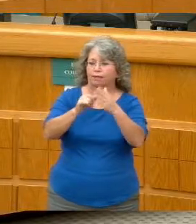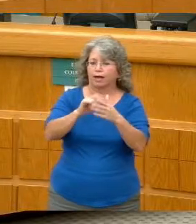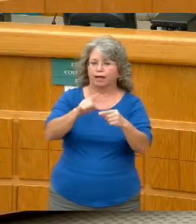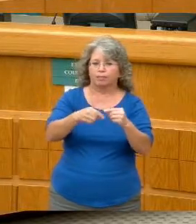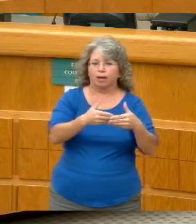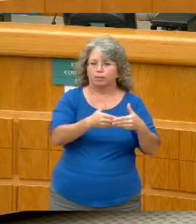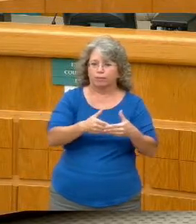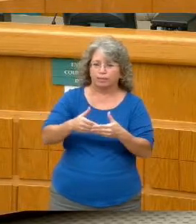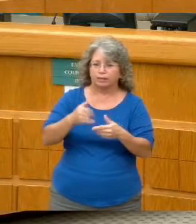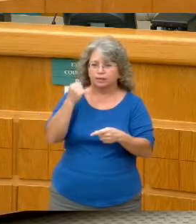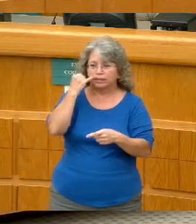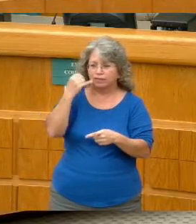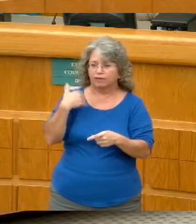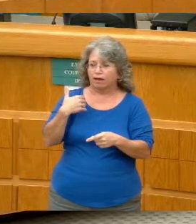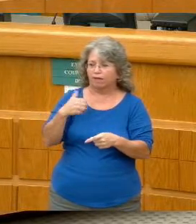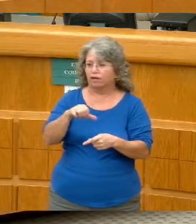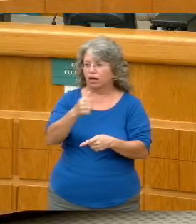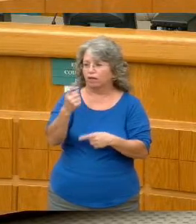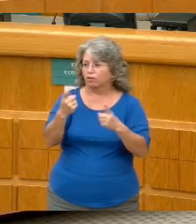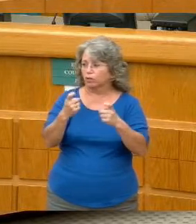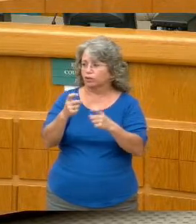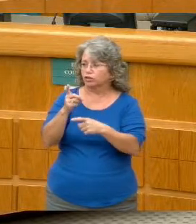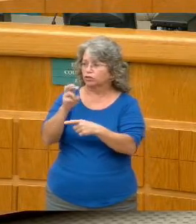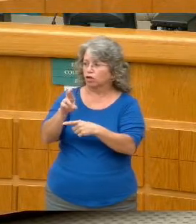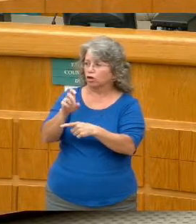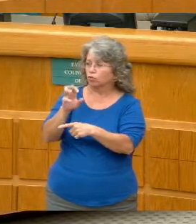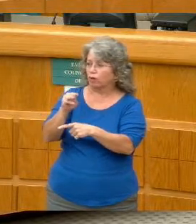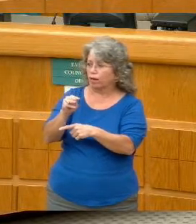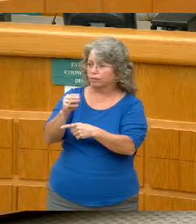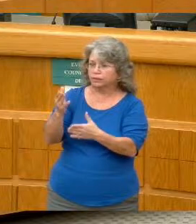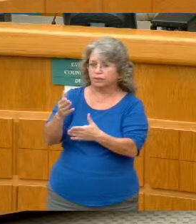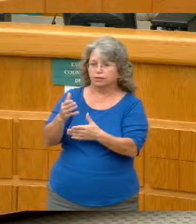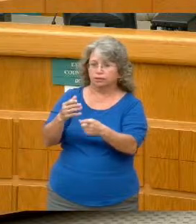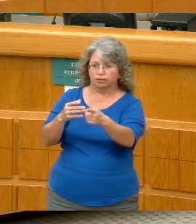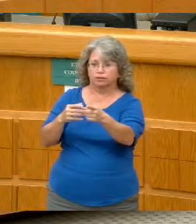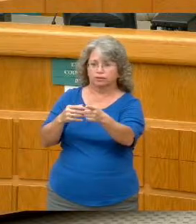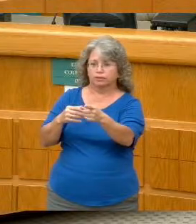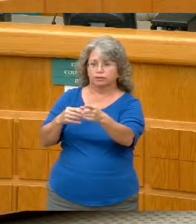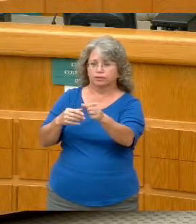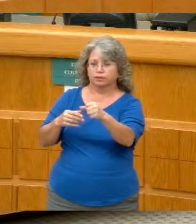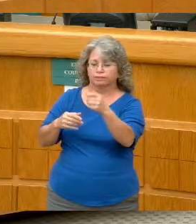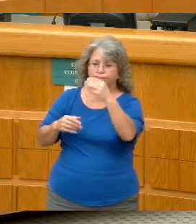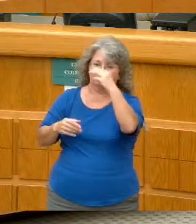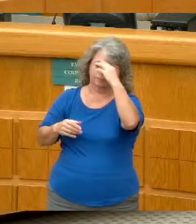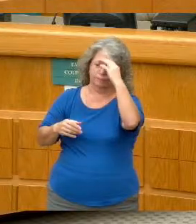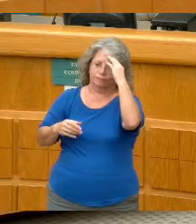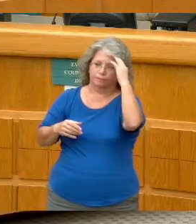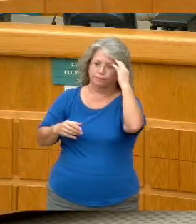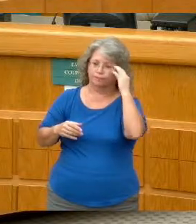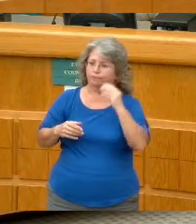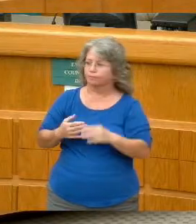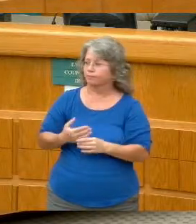just wanted to add that. So if there's other questions, Dr. Ram's available. If not, we can go. Are there other questions?